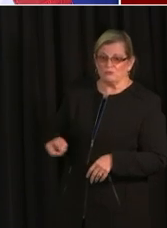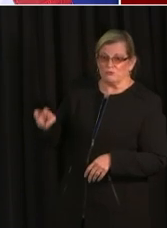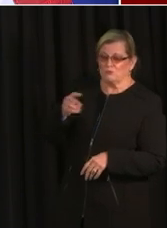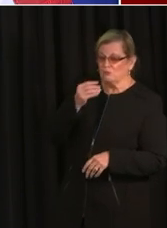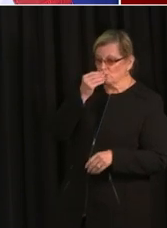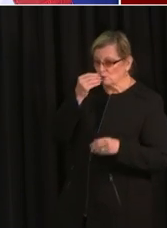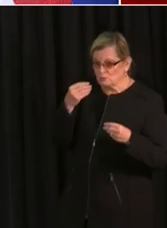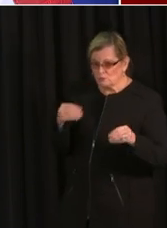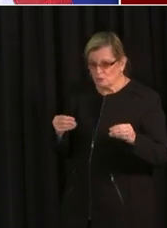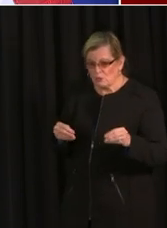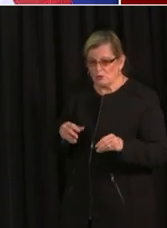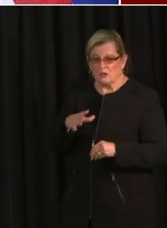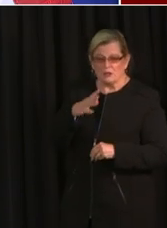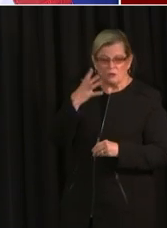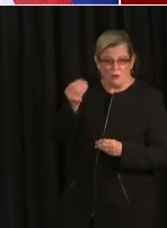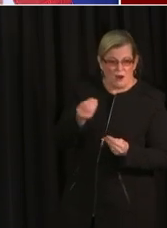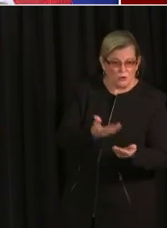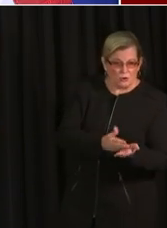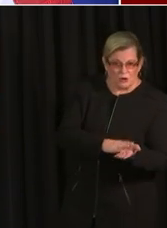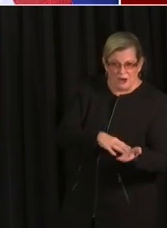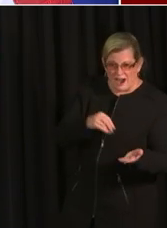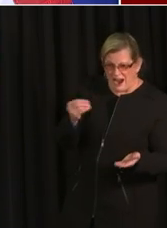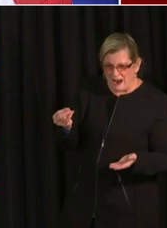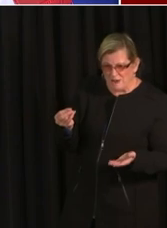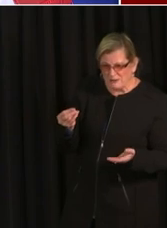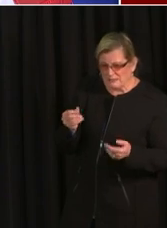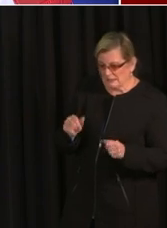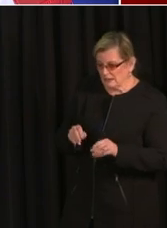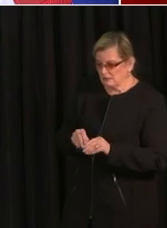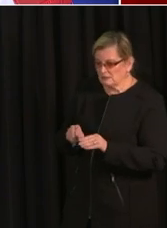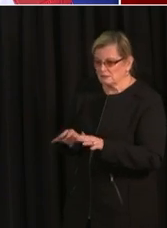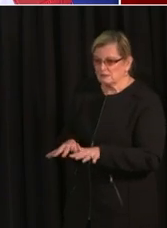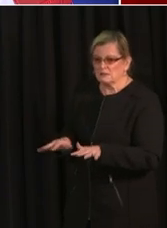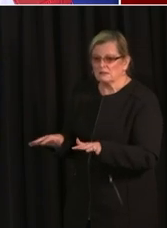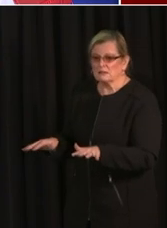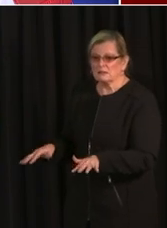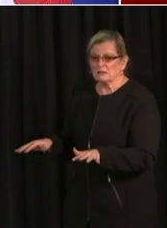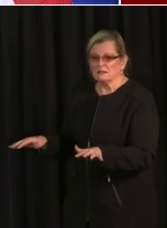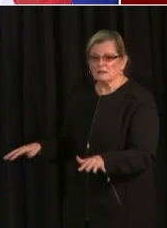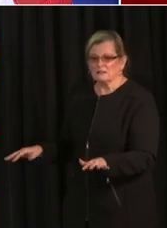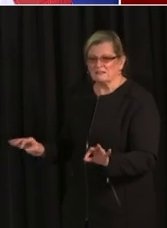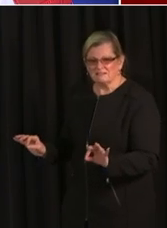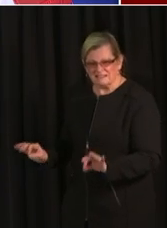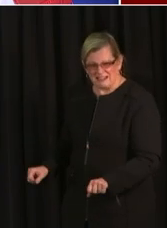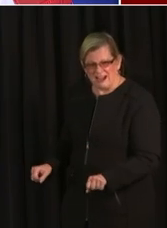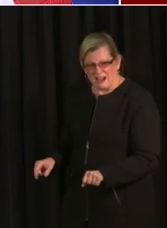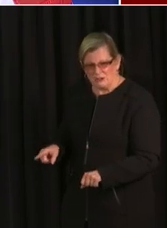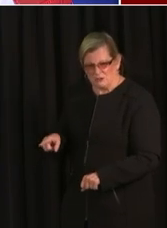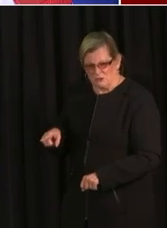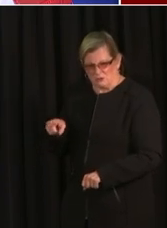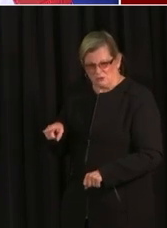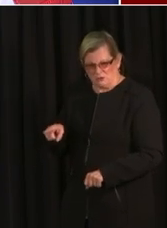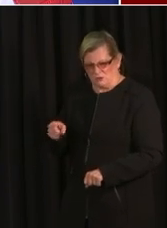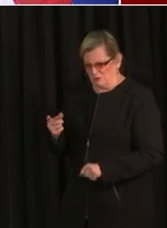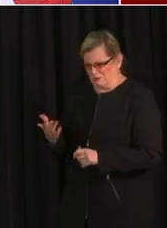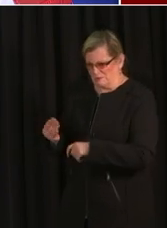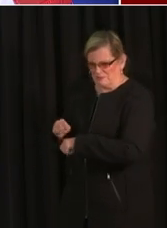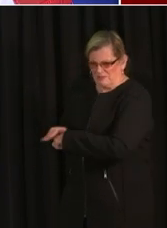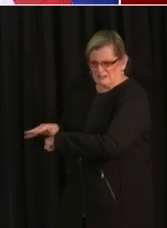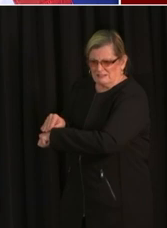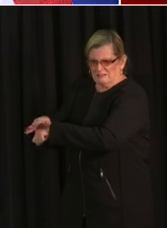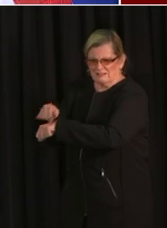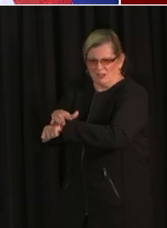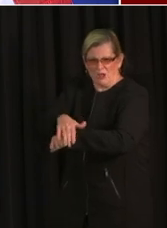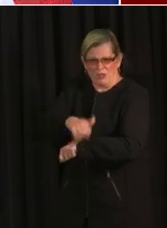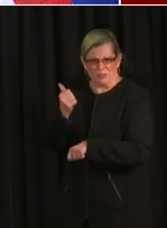or to the family cookout or to work, that you could be infecting other